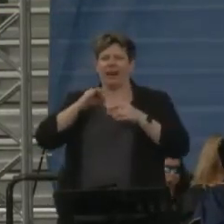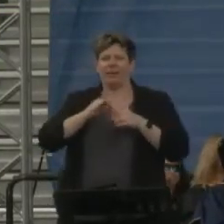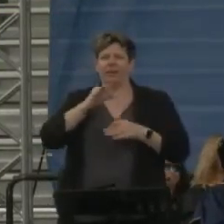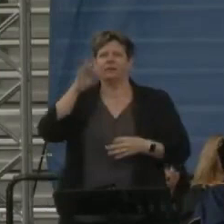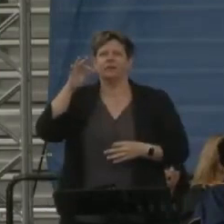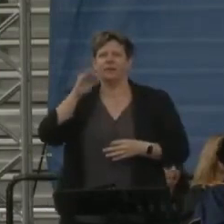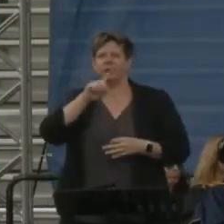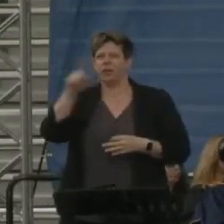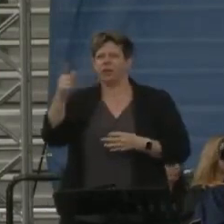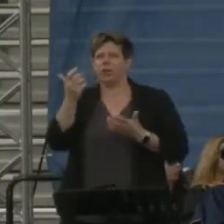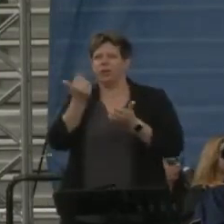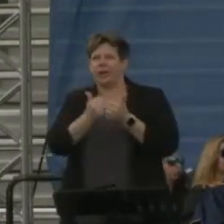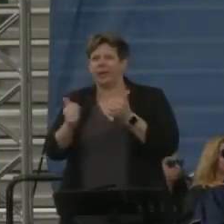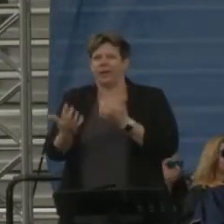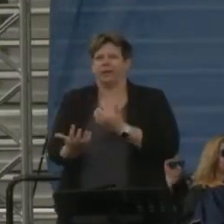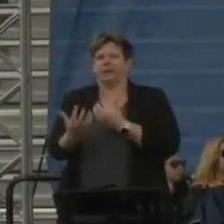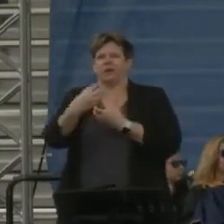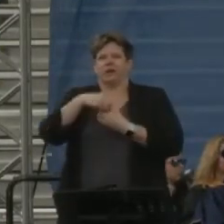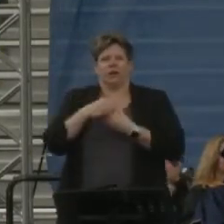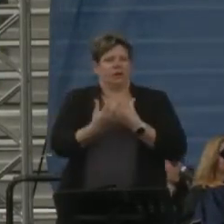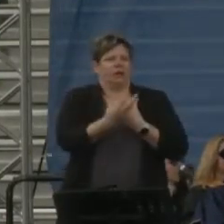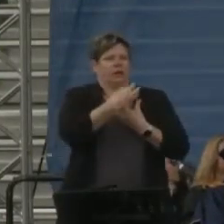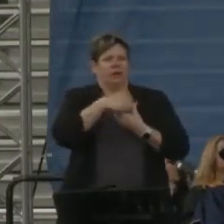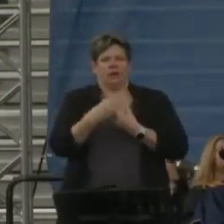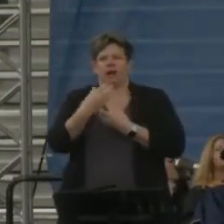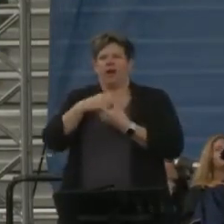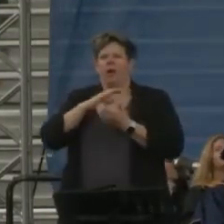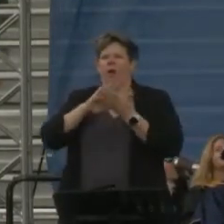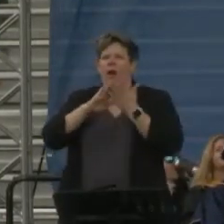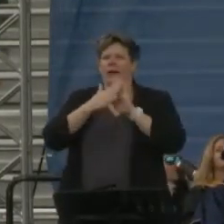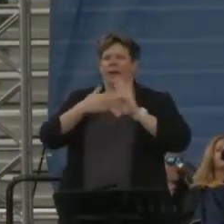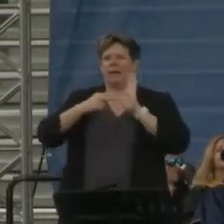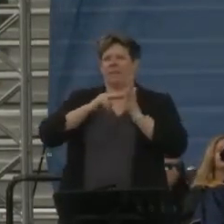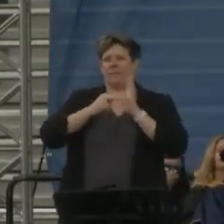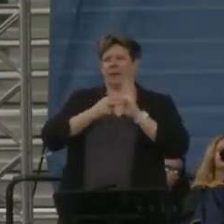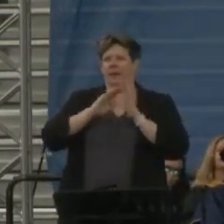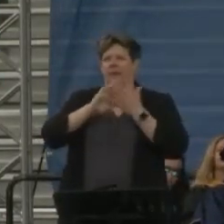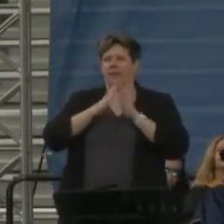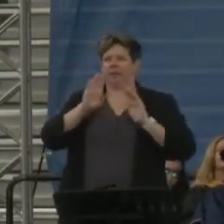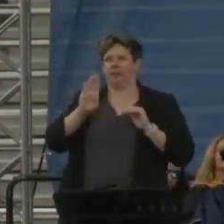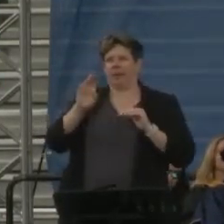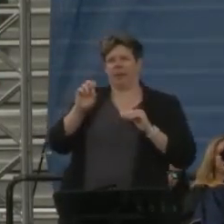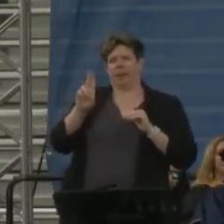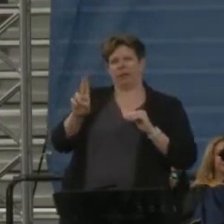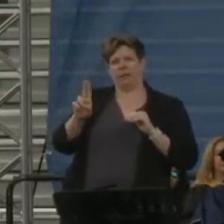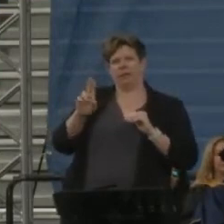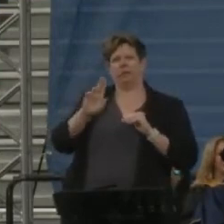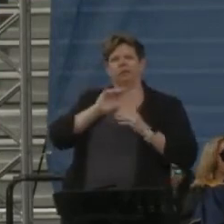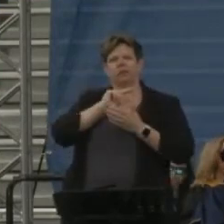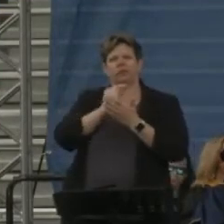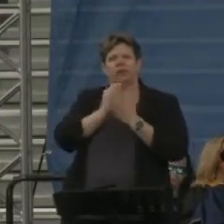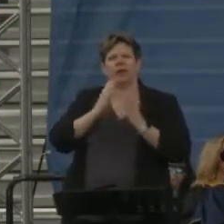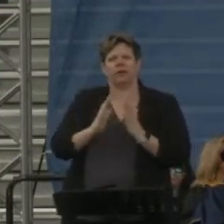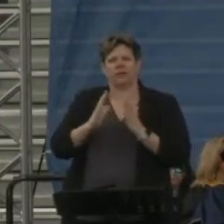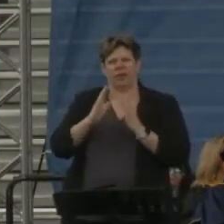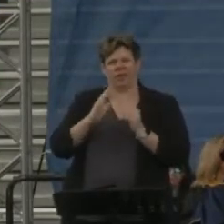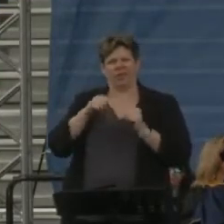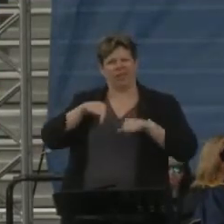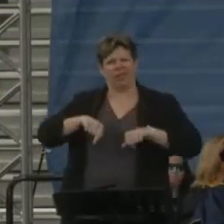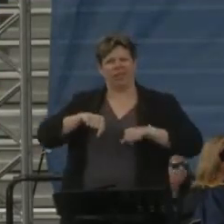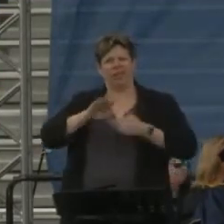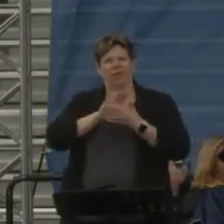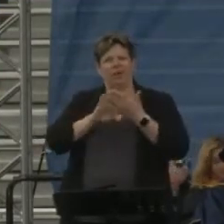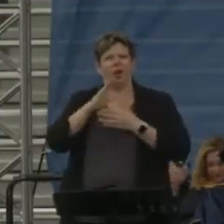each embody what it means to be a Bronco in your own way, and that's what college is all about, finding our own way